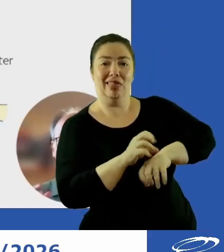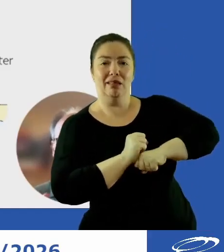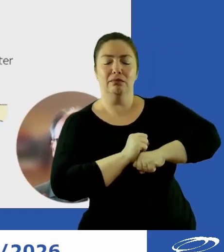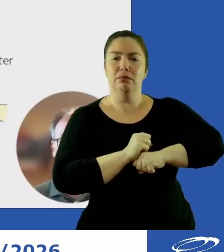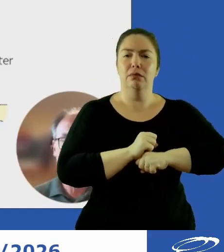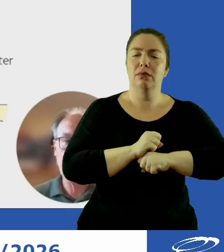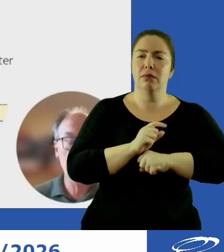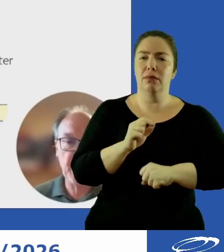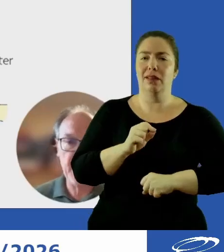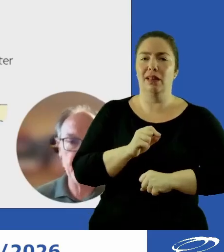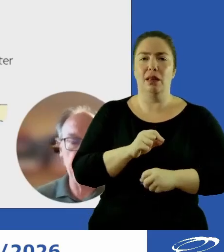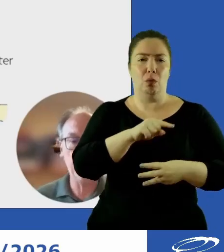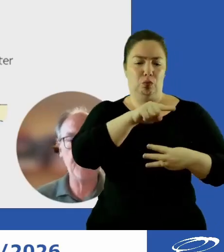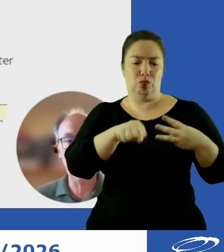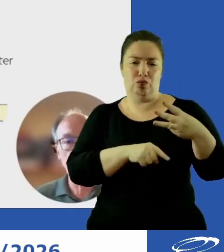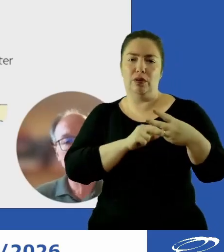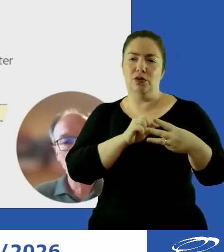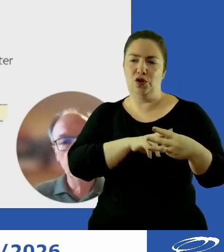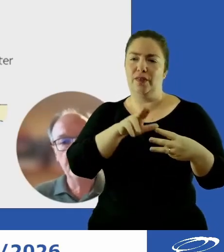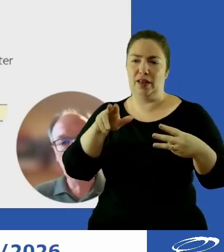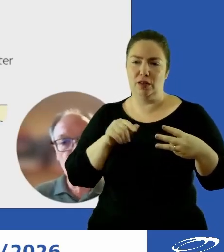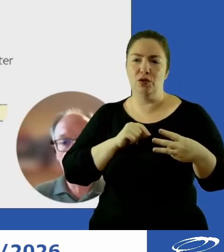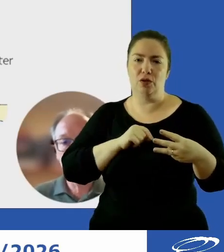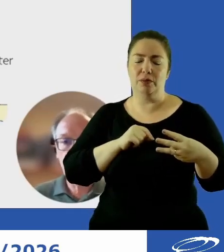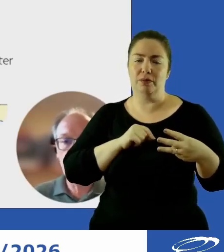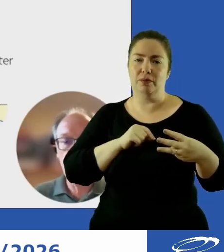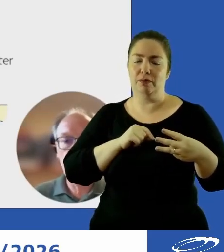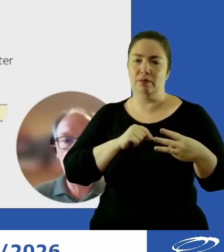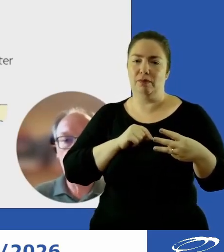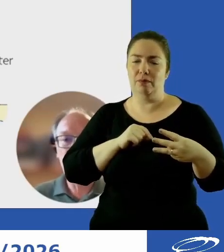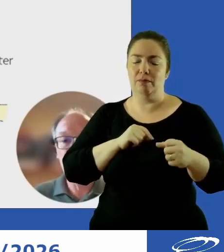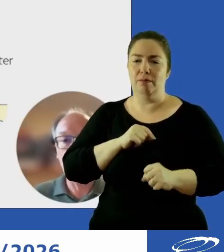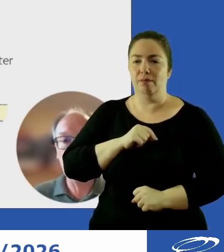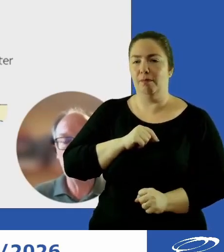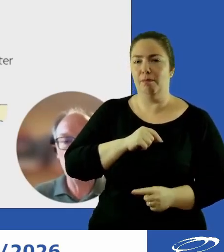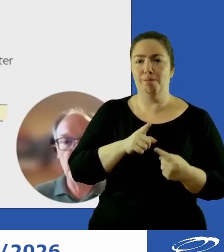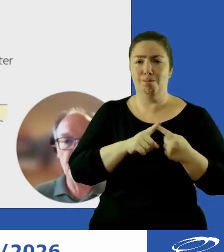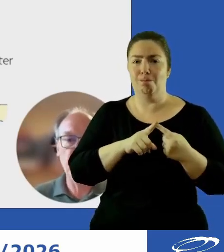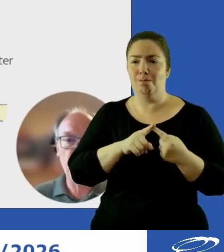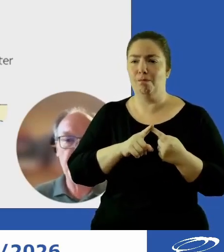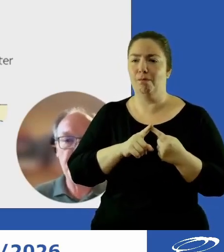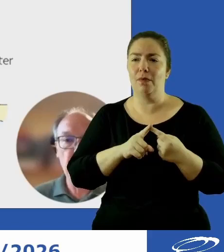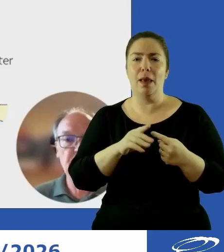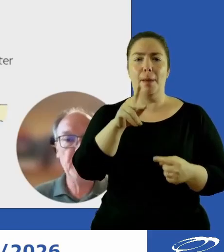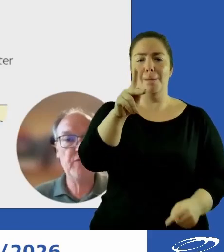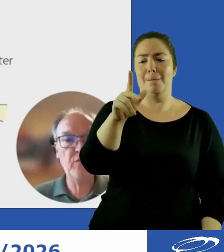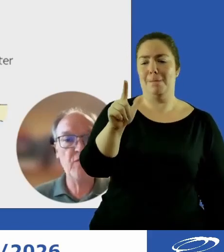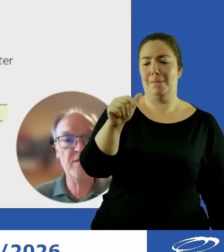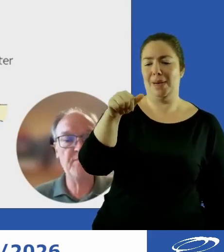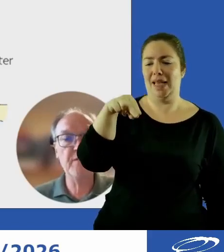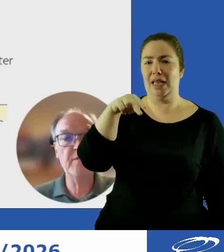3 different phenotypes, I would say. The first one is the planktonic bacteria. These are free-floating